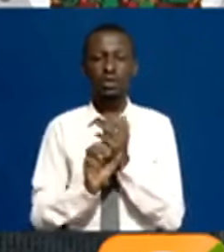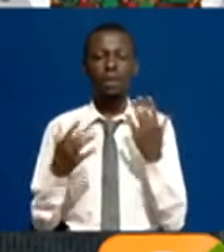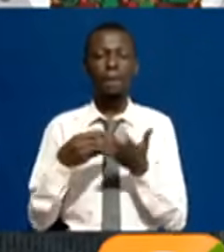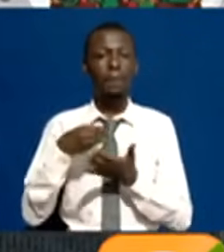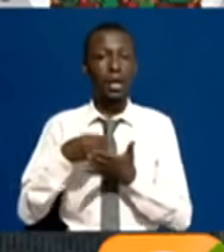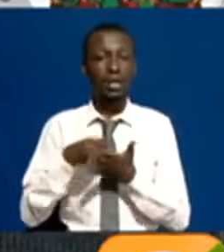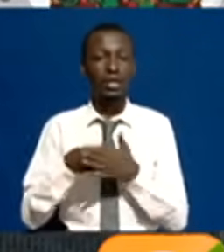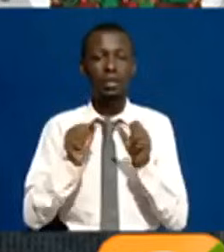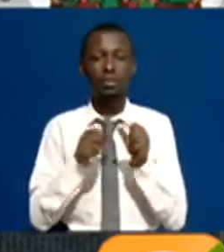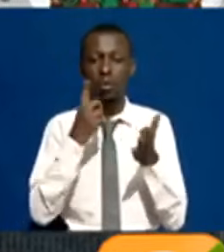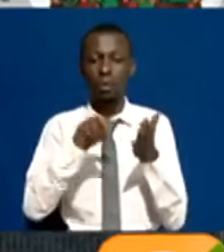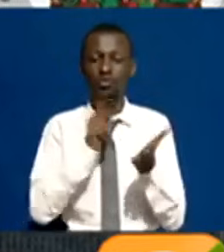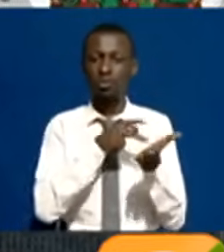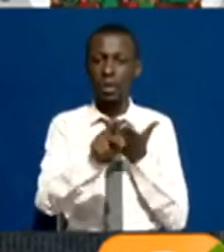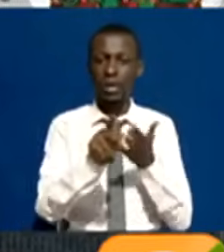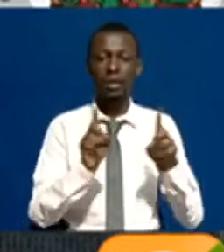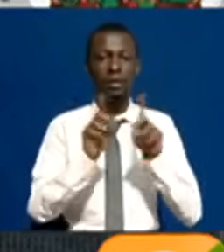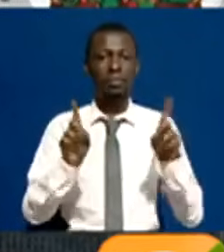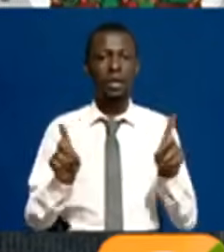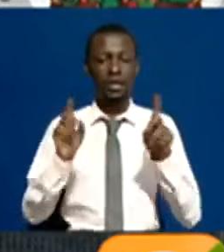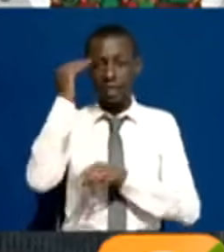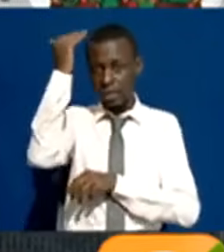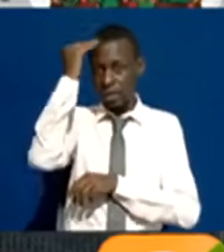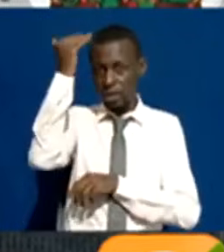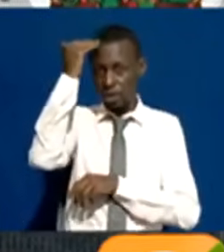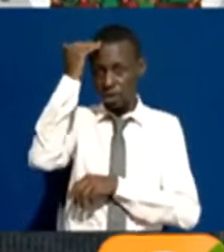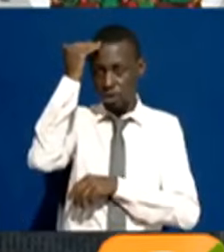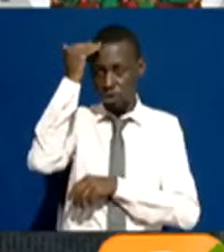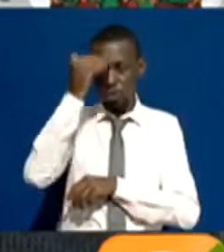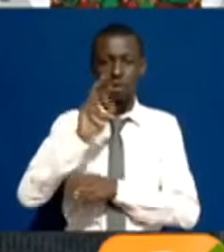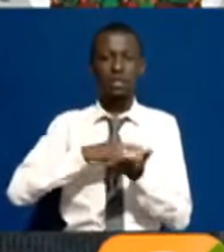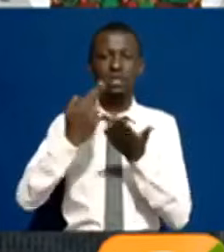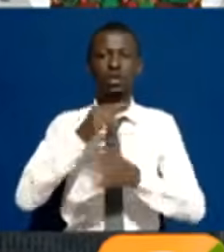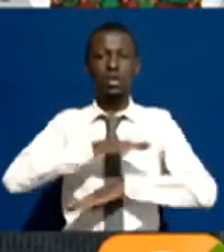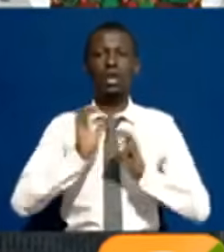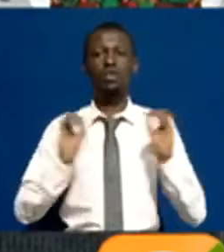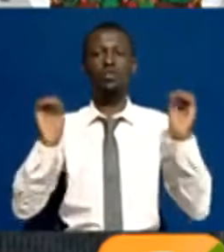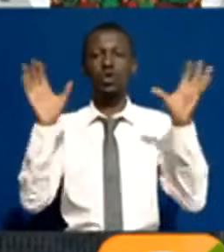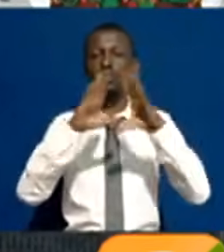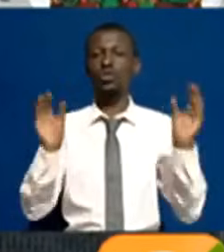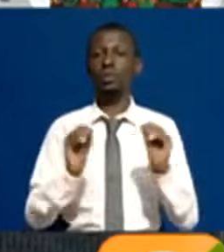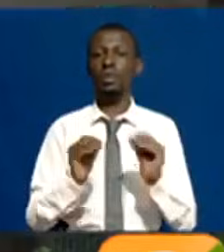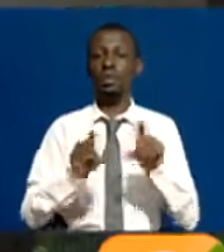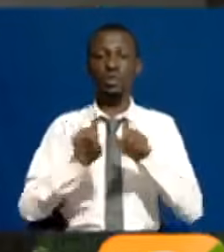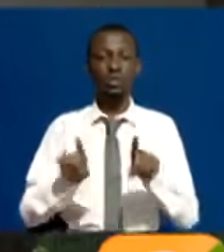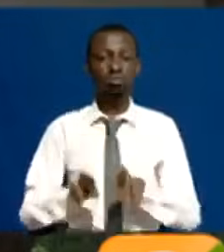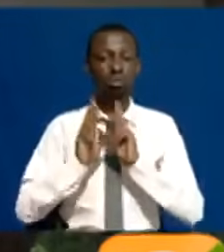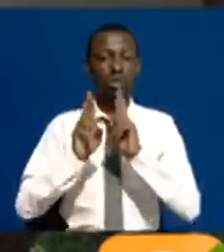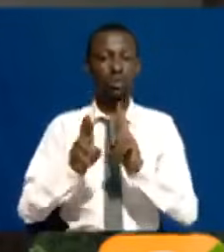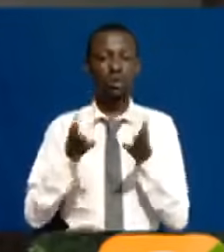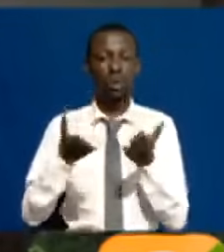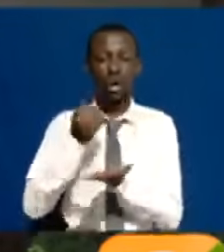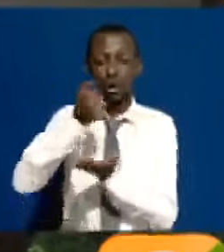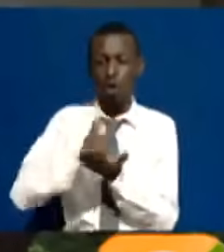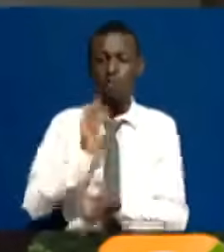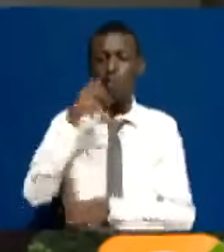approve payments, yet they were well aware that there weren't sufficient resources in the budget. The report, now under review in the DPP's